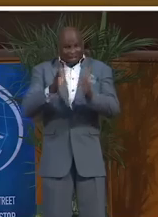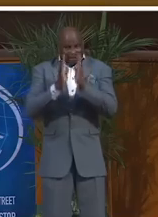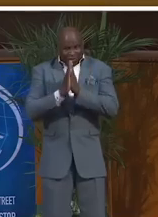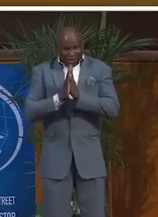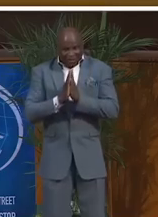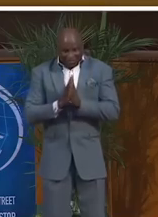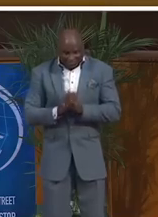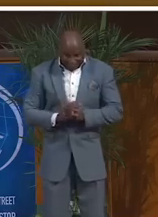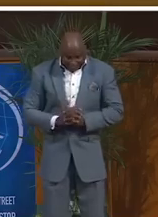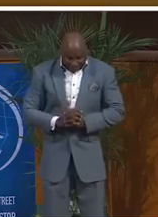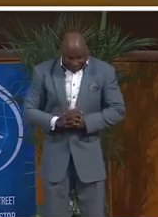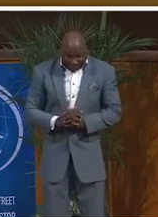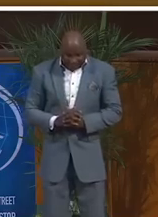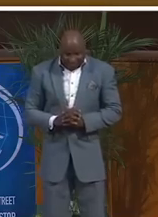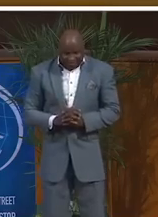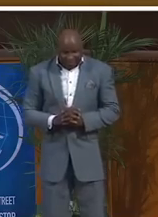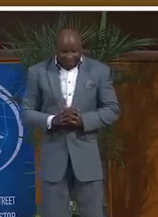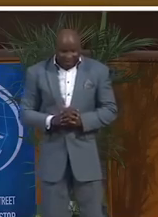pray.